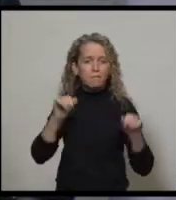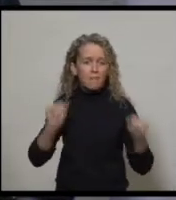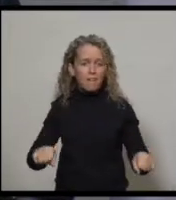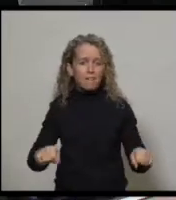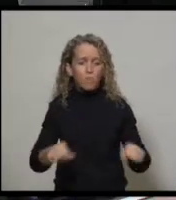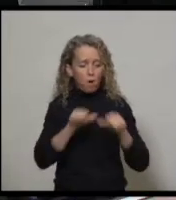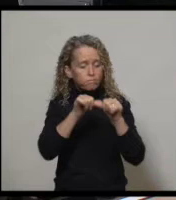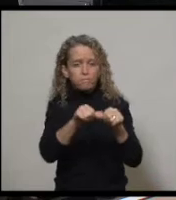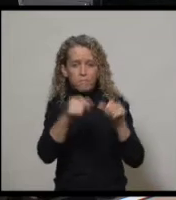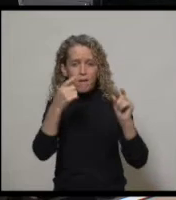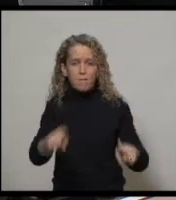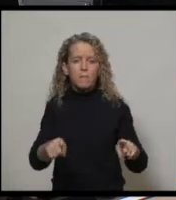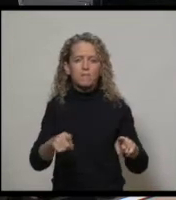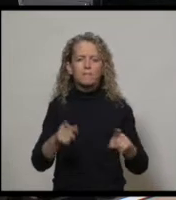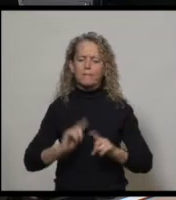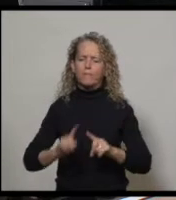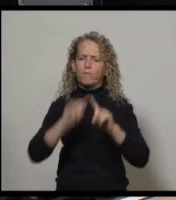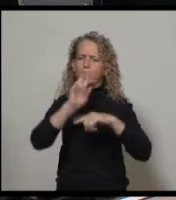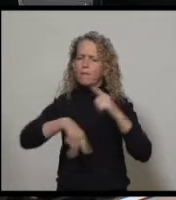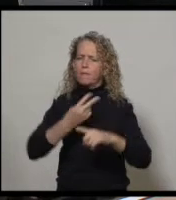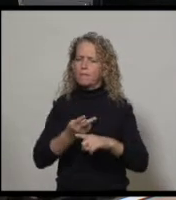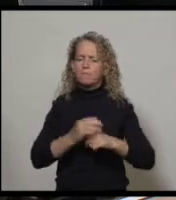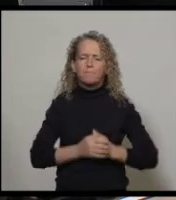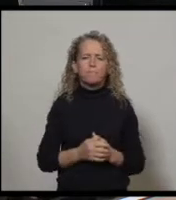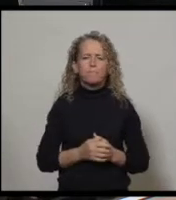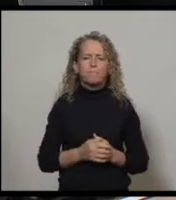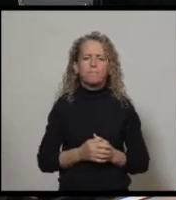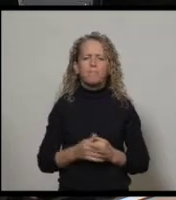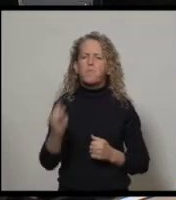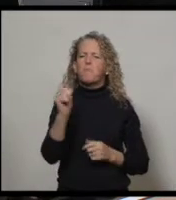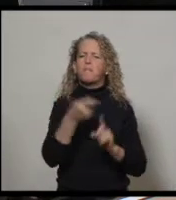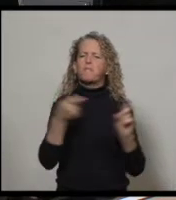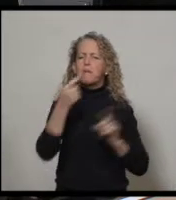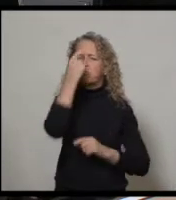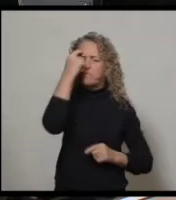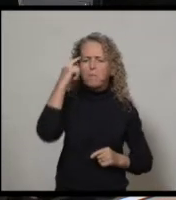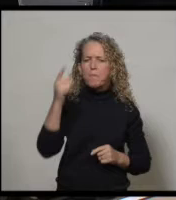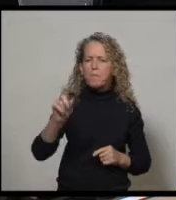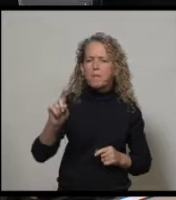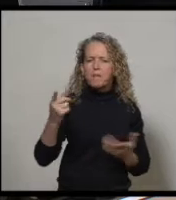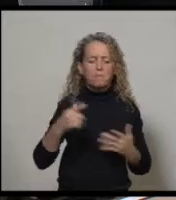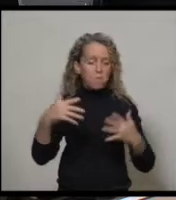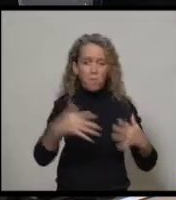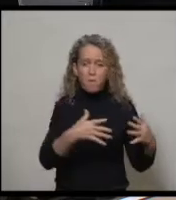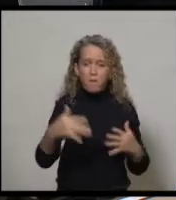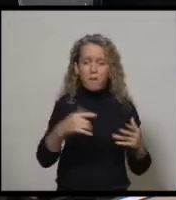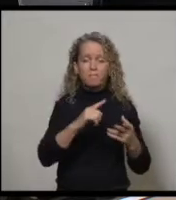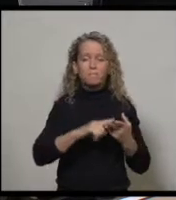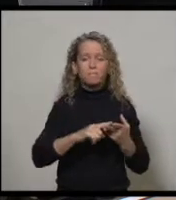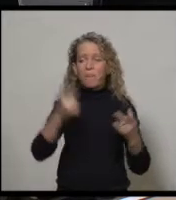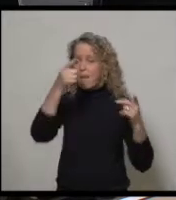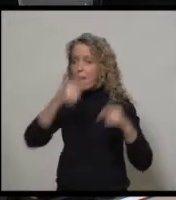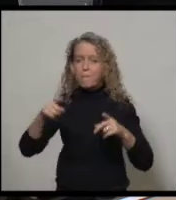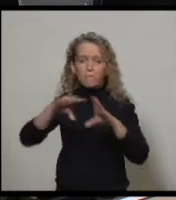levels, in many ways. So what may cause trauma? So it may come to mind things such as war, natural disasters,